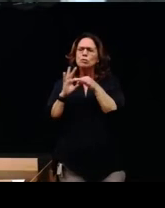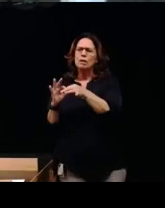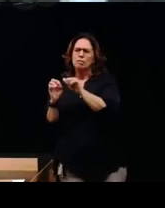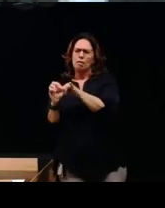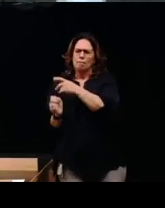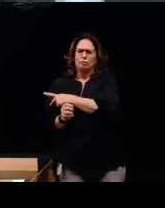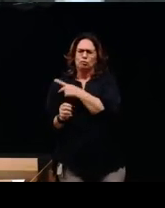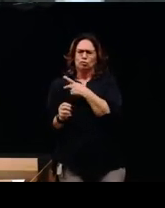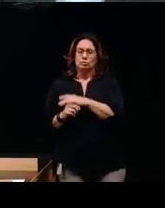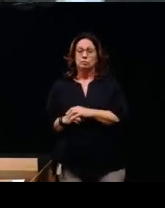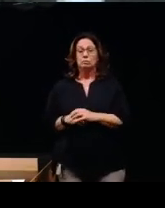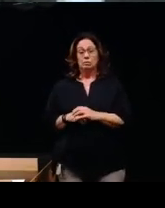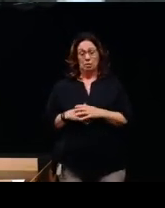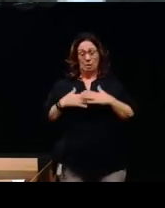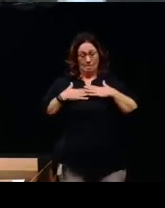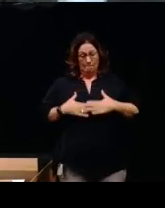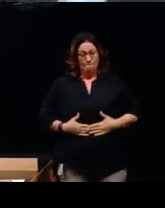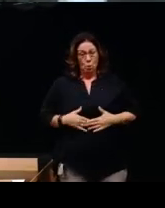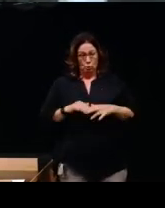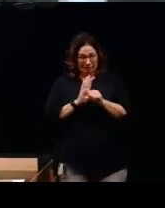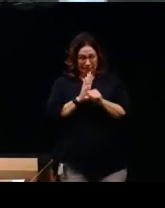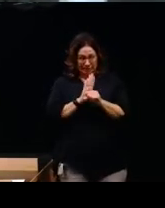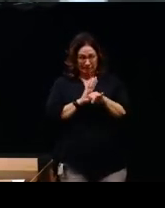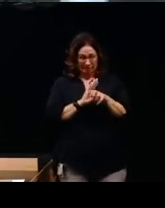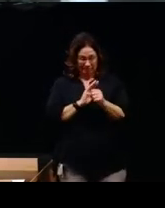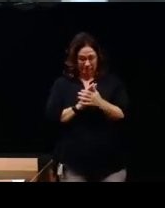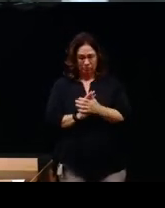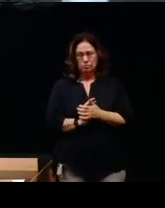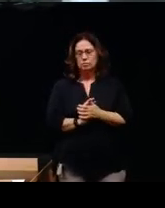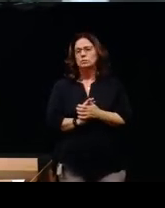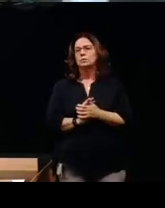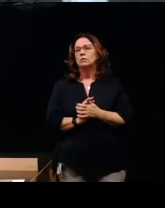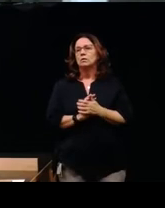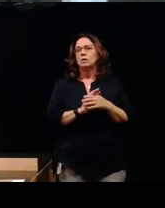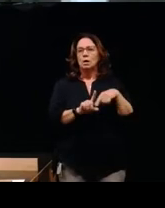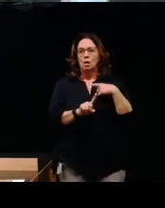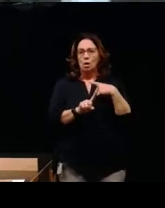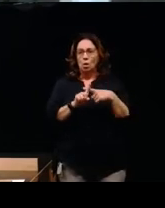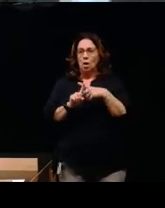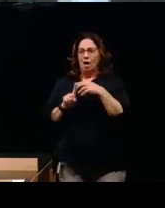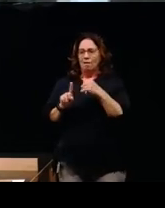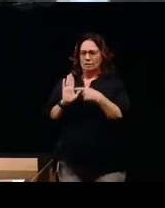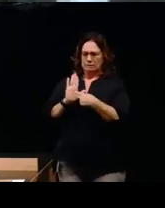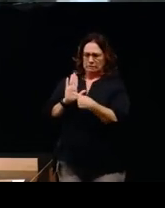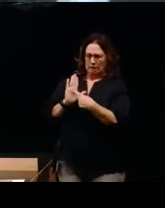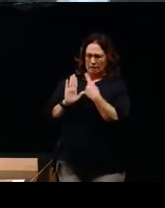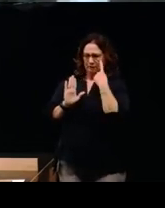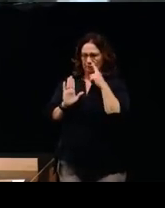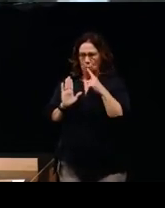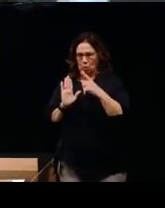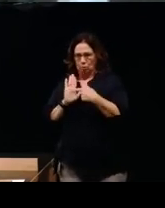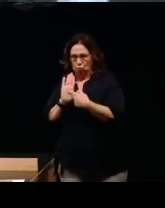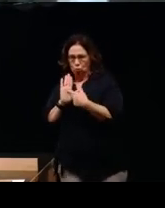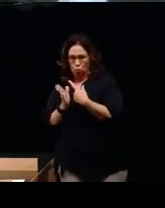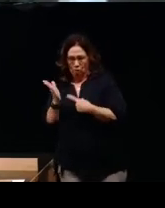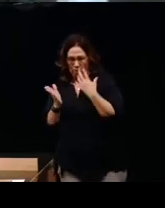Not only do they have motor symptoms that are the rule-in signs for their presentation, but what about their biopsychosocial